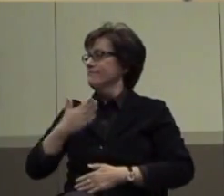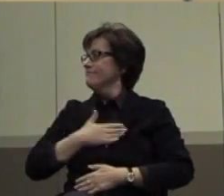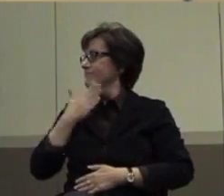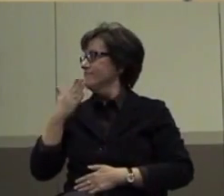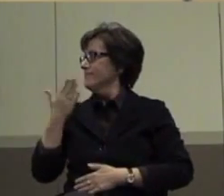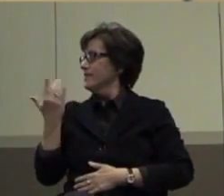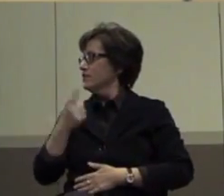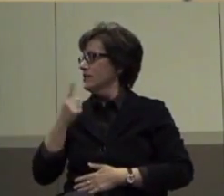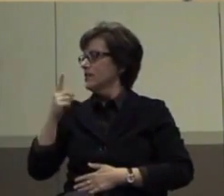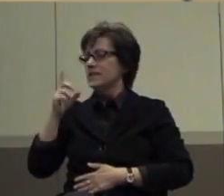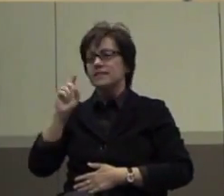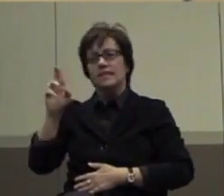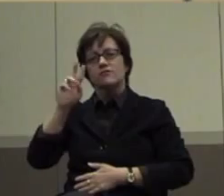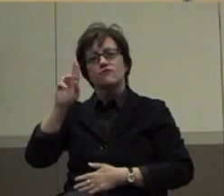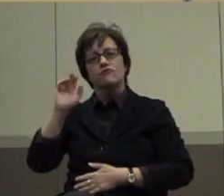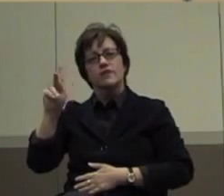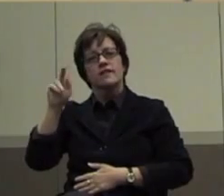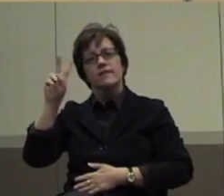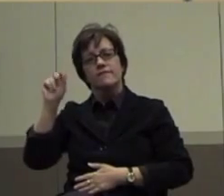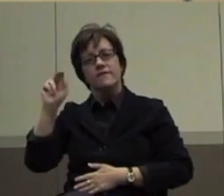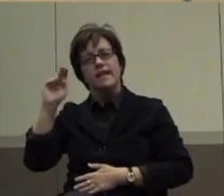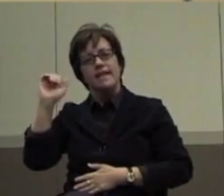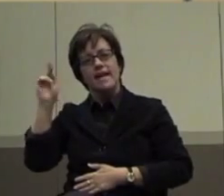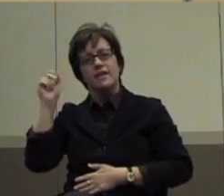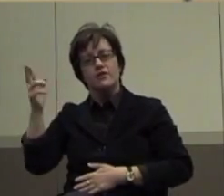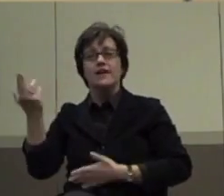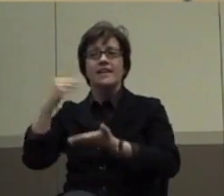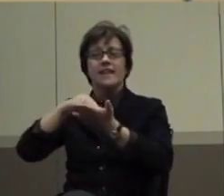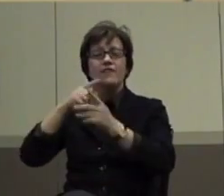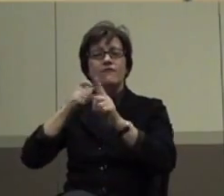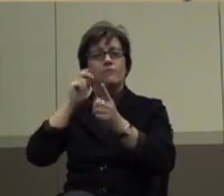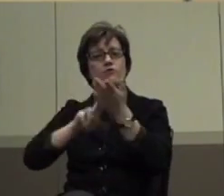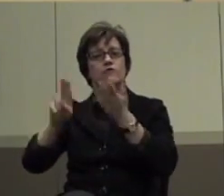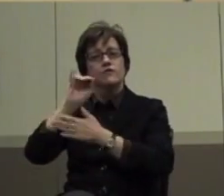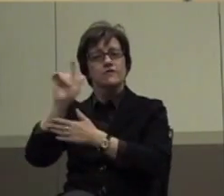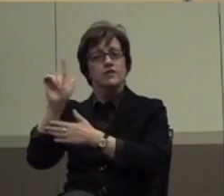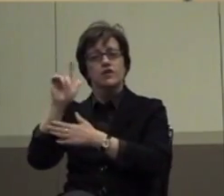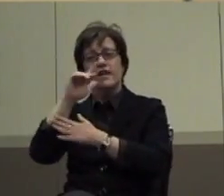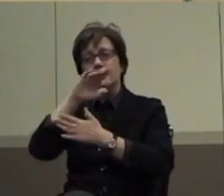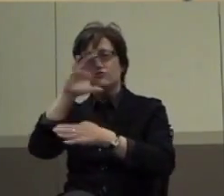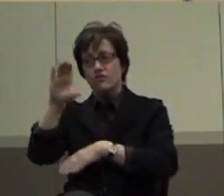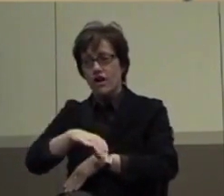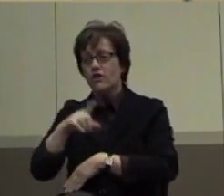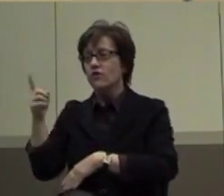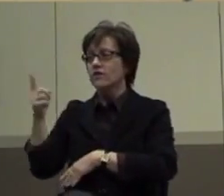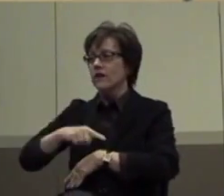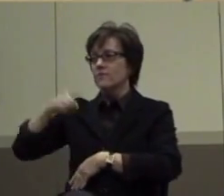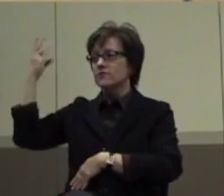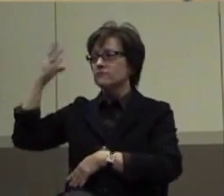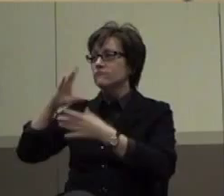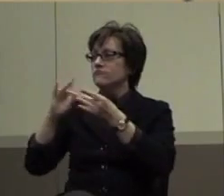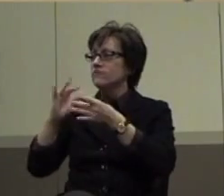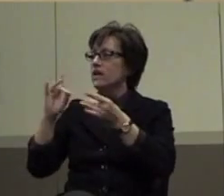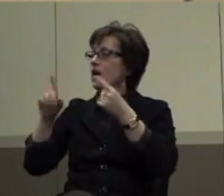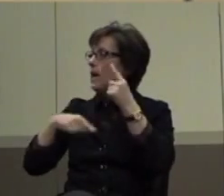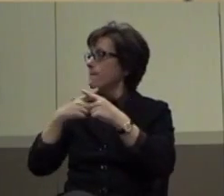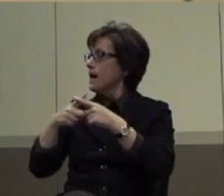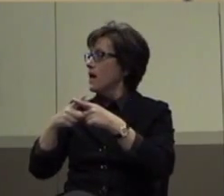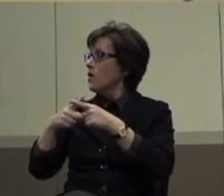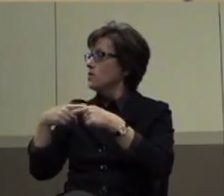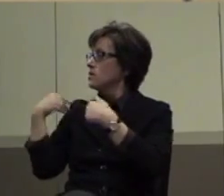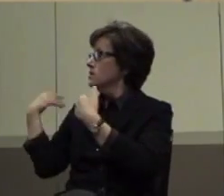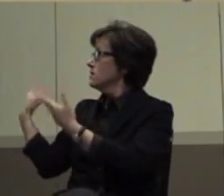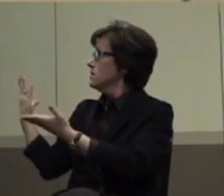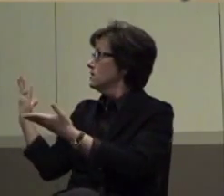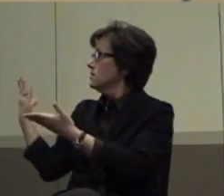Dr. Rick Van Acker, once again from University of Illinois at Chicago, who will be speaking with us about